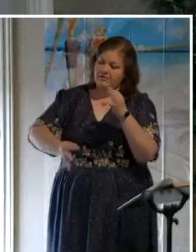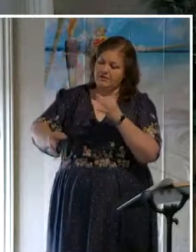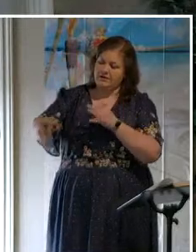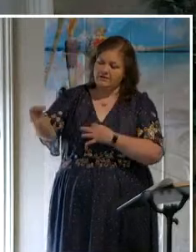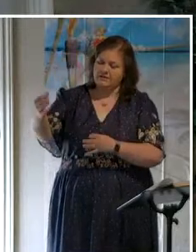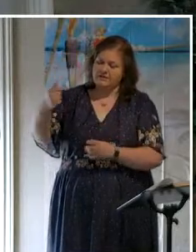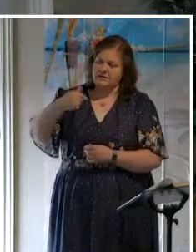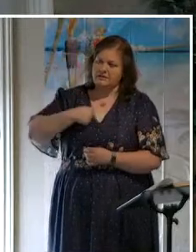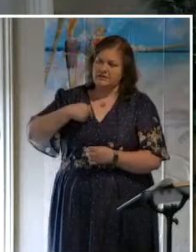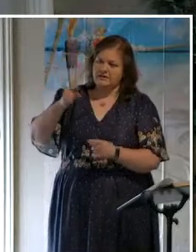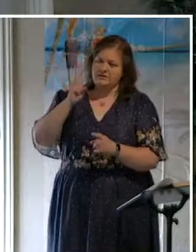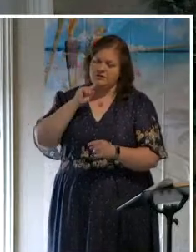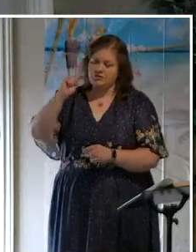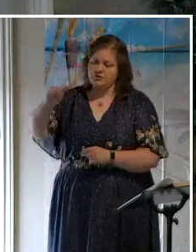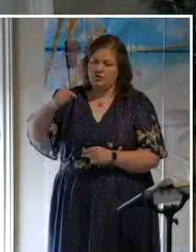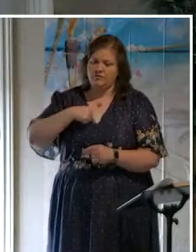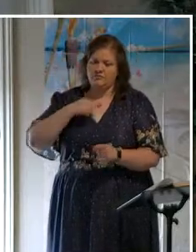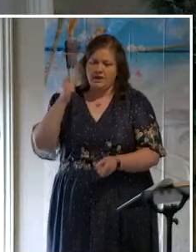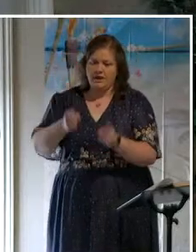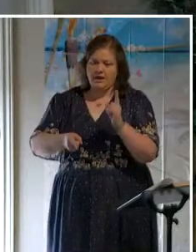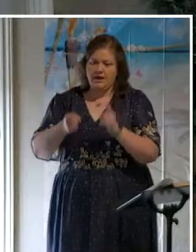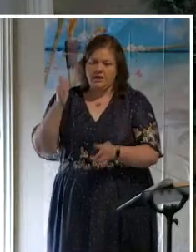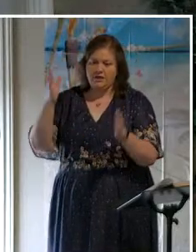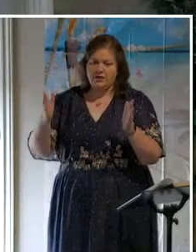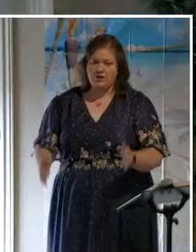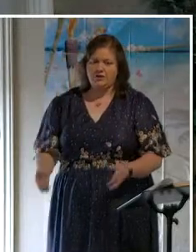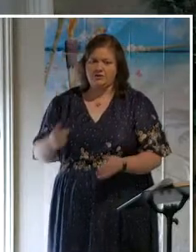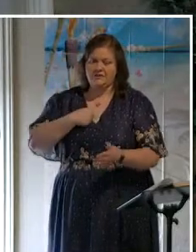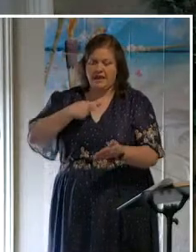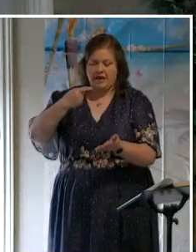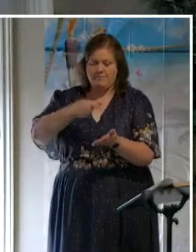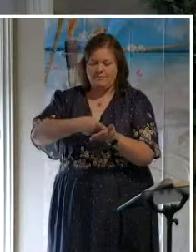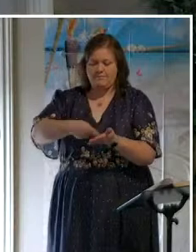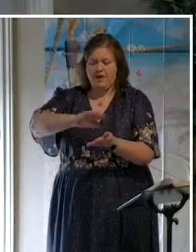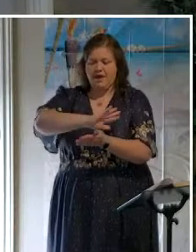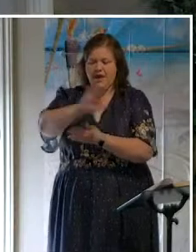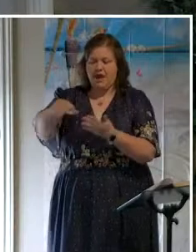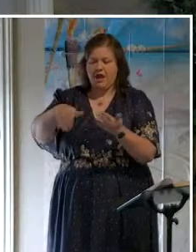told my accusers, I paid all his